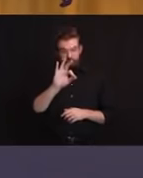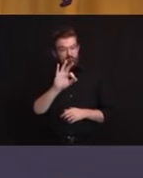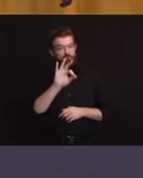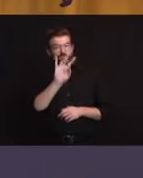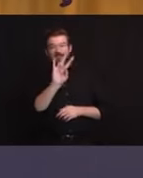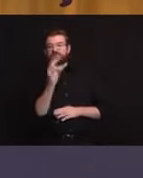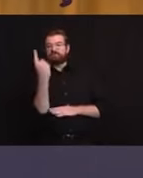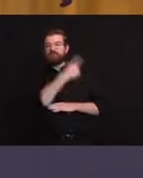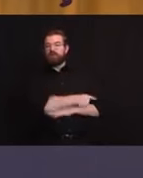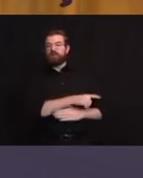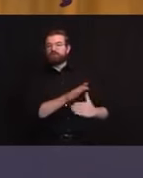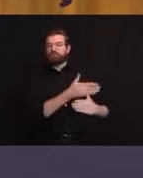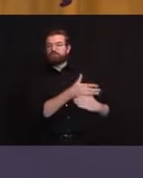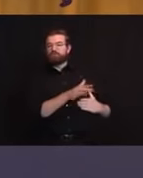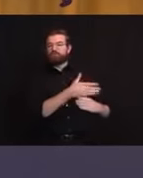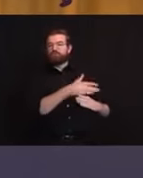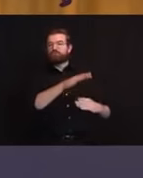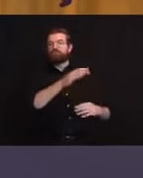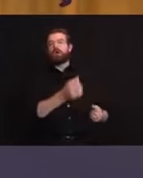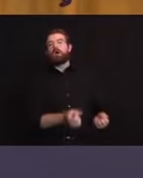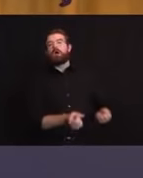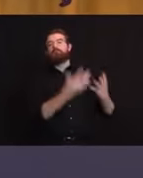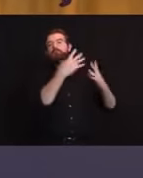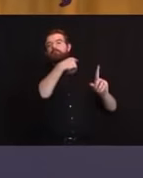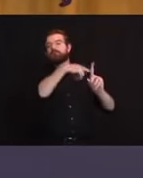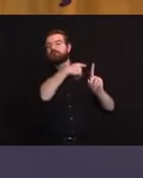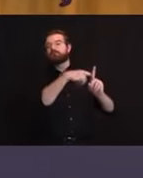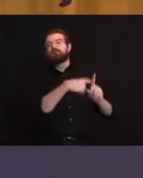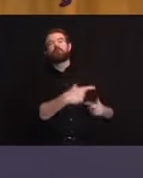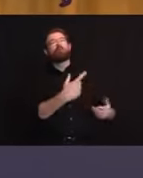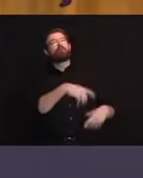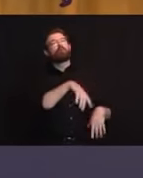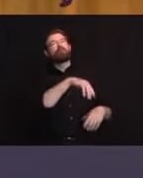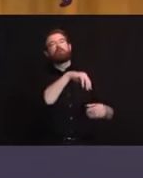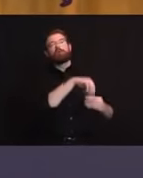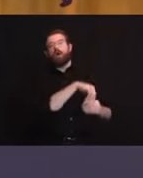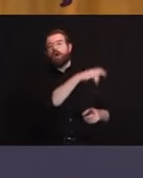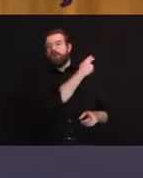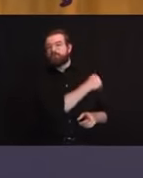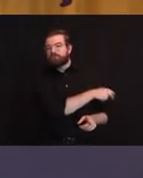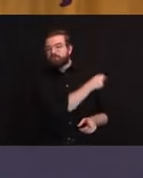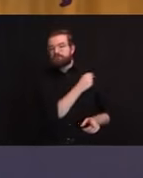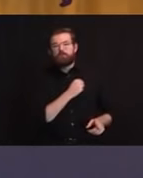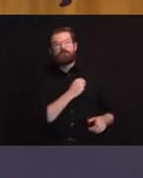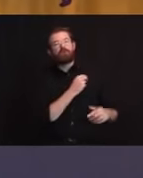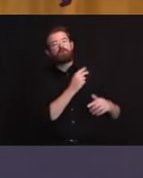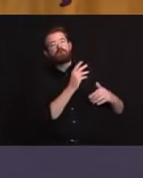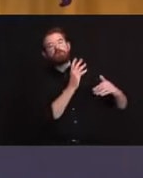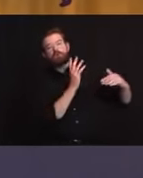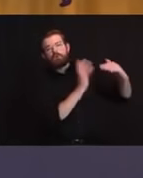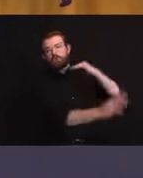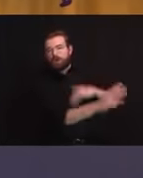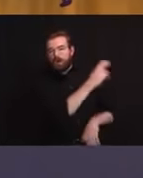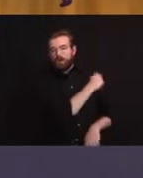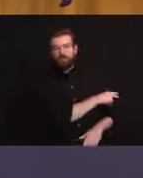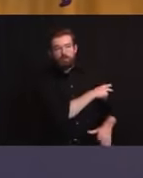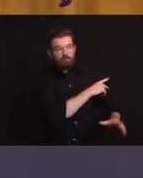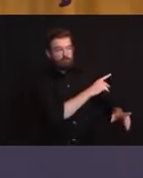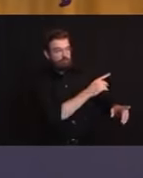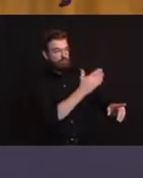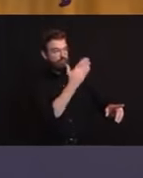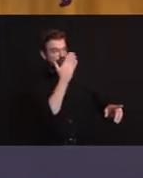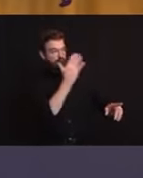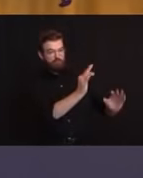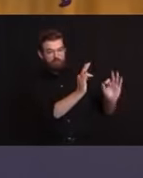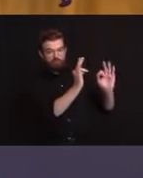positivity, new hospitalizations, that we get a firm sense, and so far so good, that folks are doing the right thing when